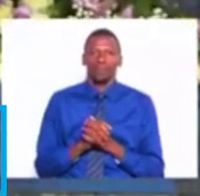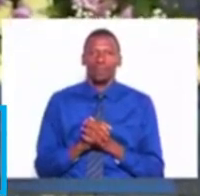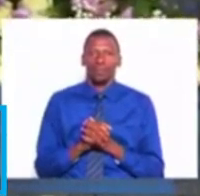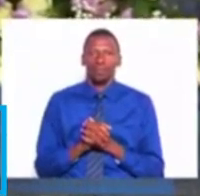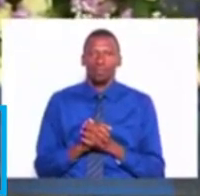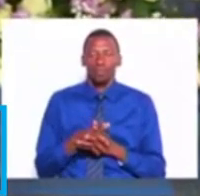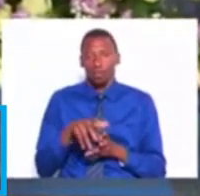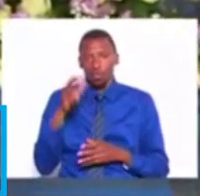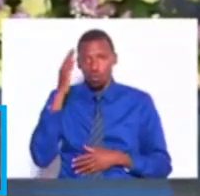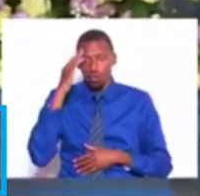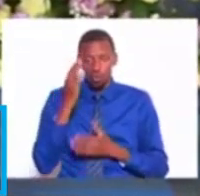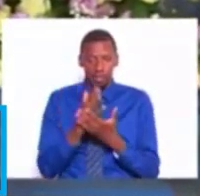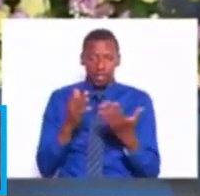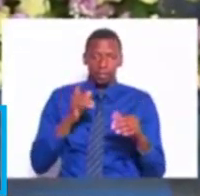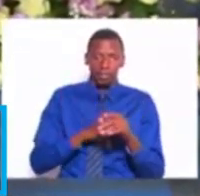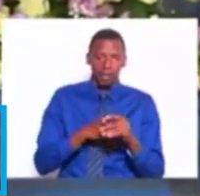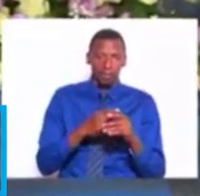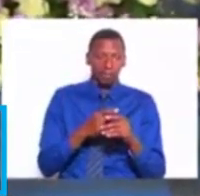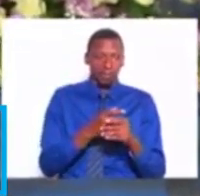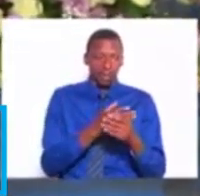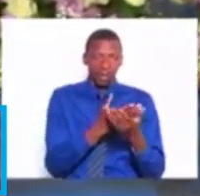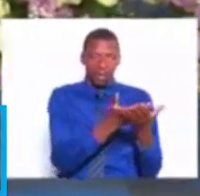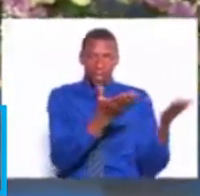You know, sometimes when they introduce me,